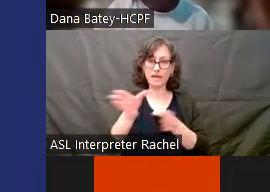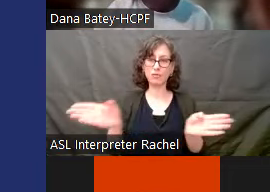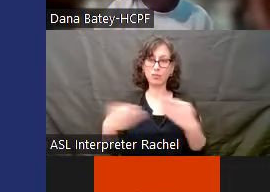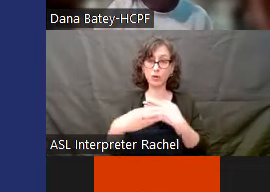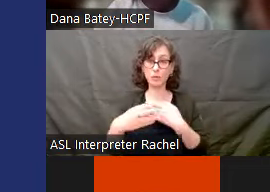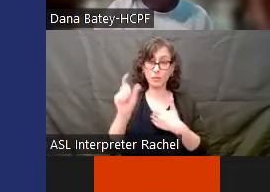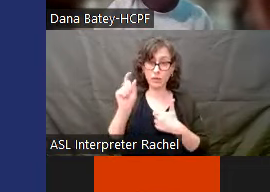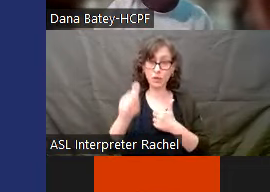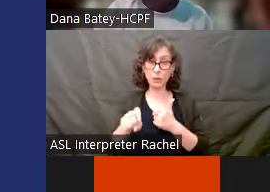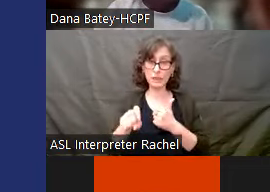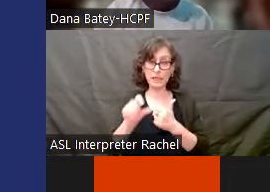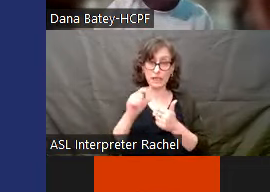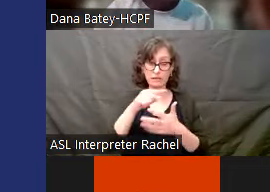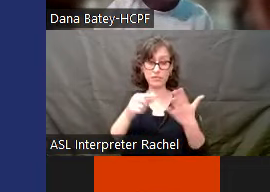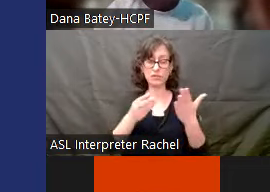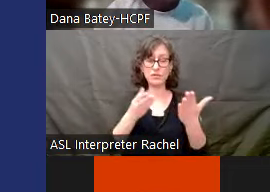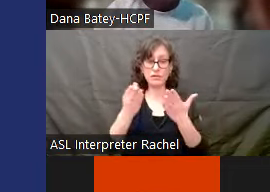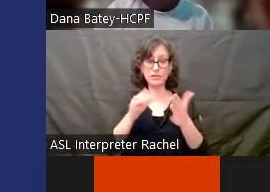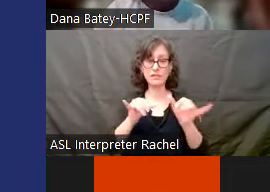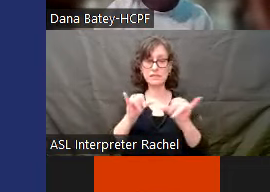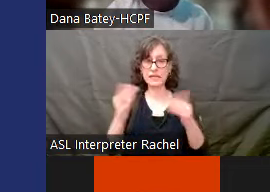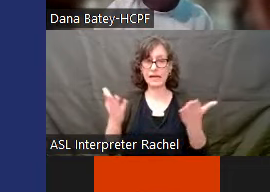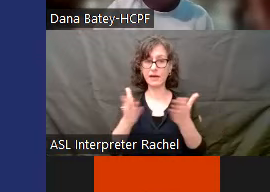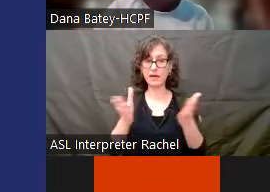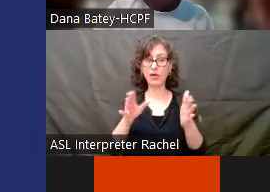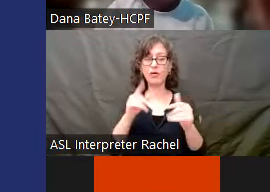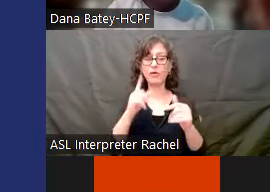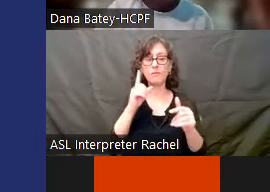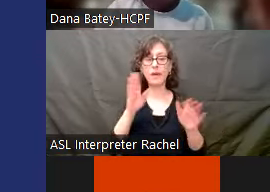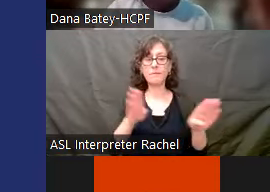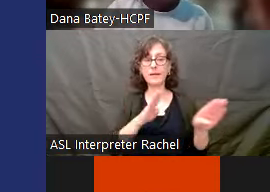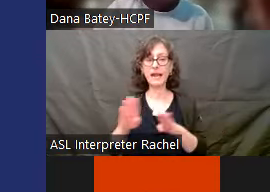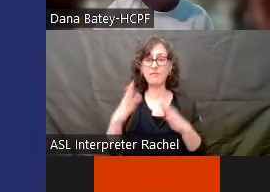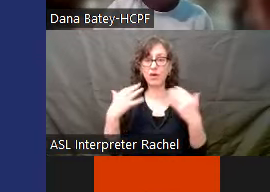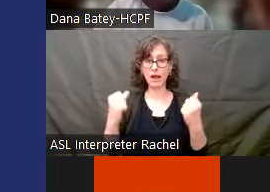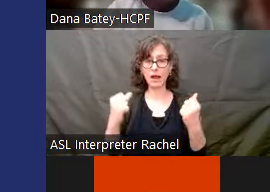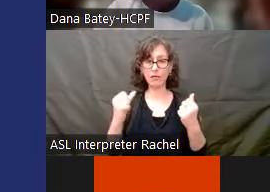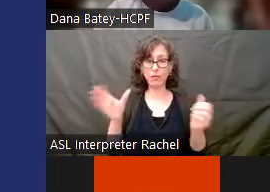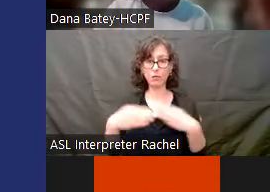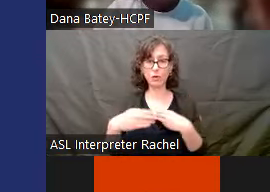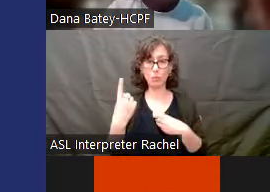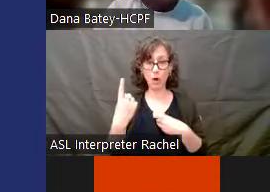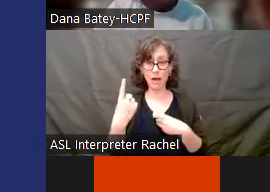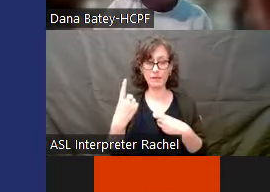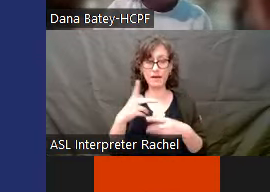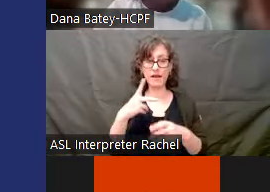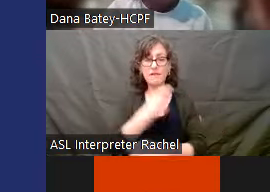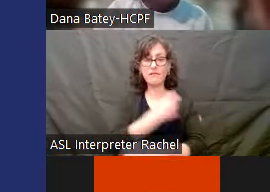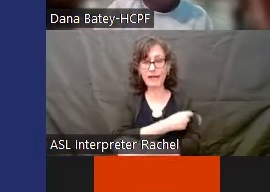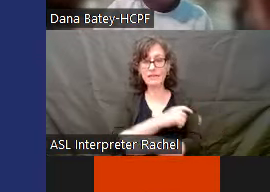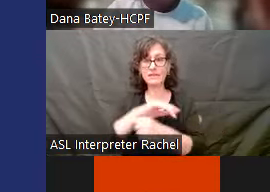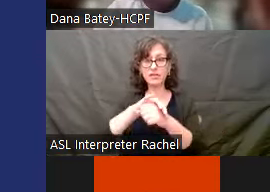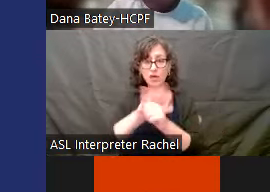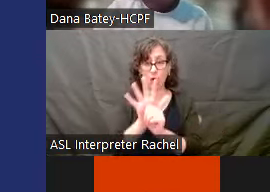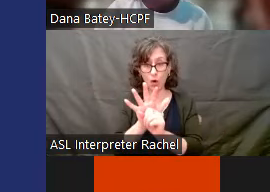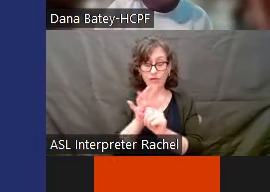stay in the main room. So again, behavioral health is in room 1. The vaccinations COVID-19 group is